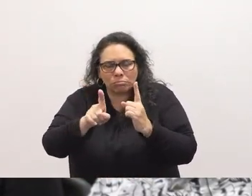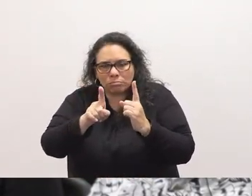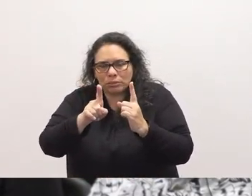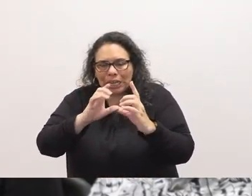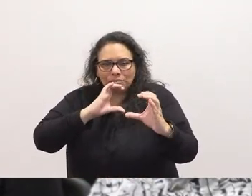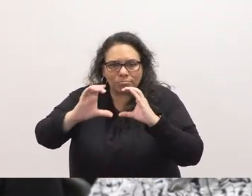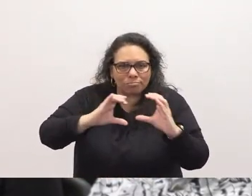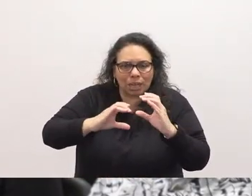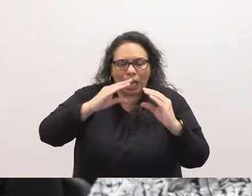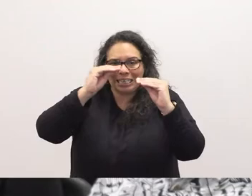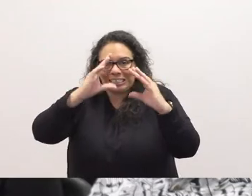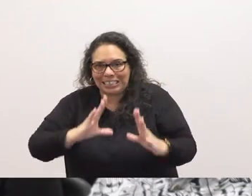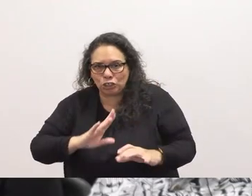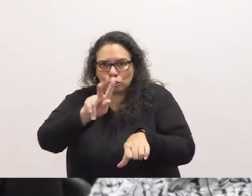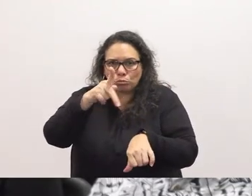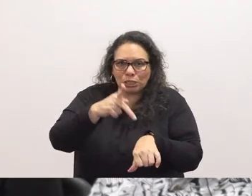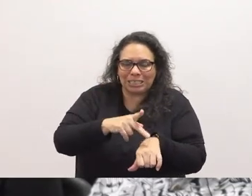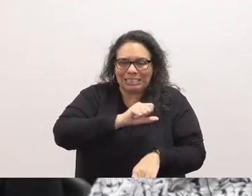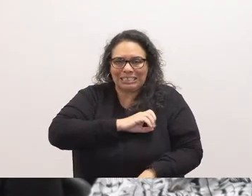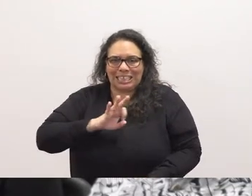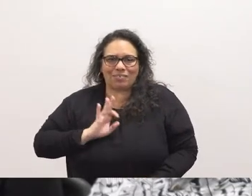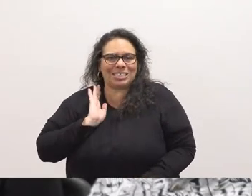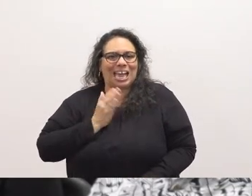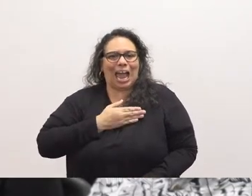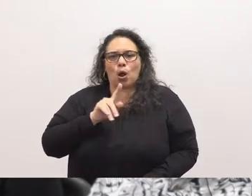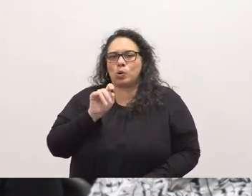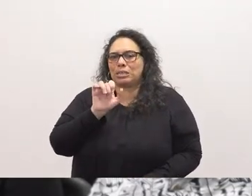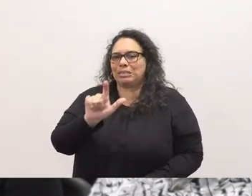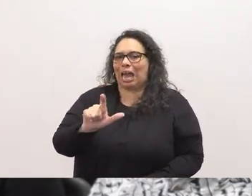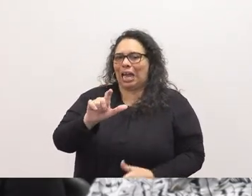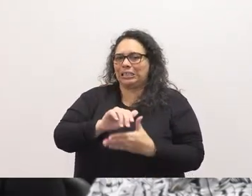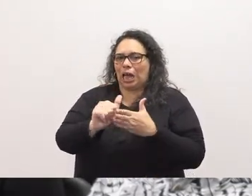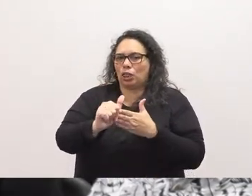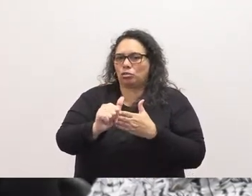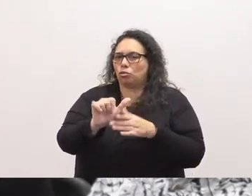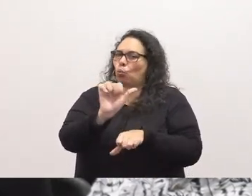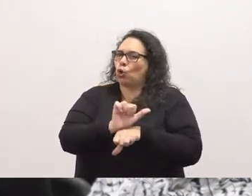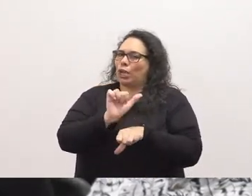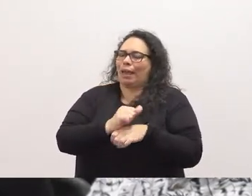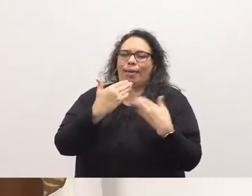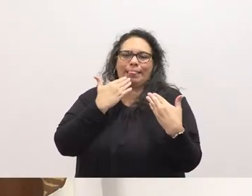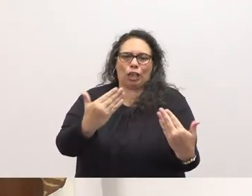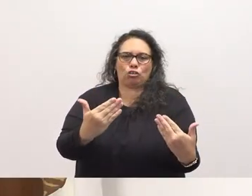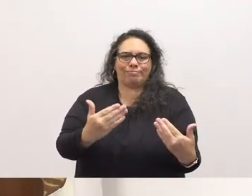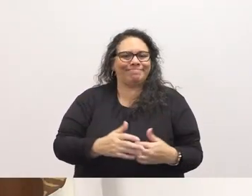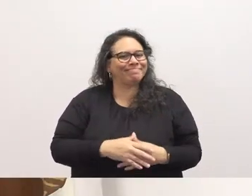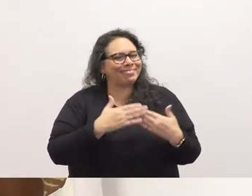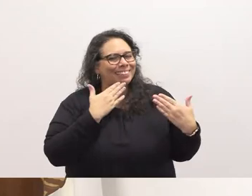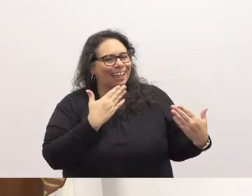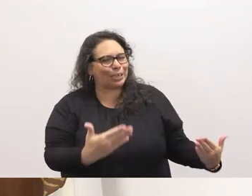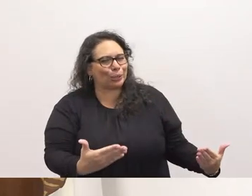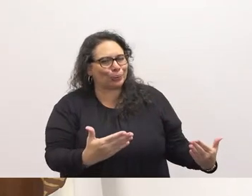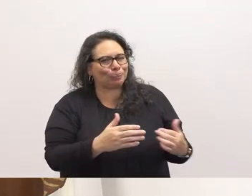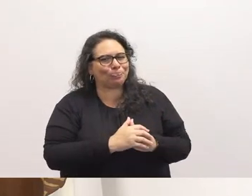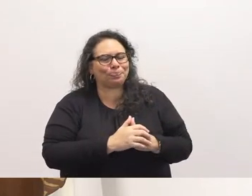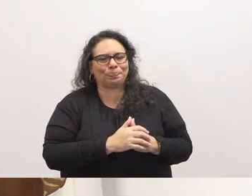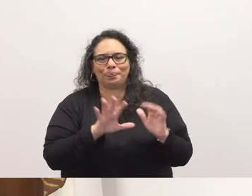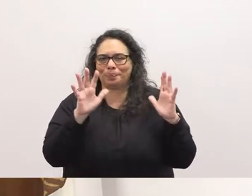principals, staff. These are our tax dollars at work. Thank you. Thank you.